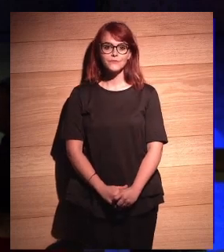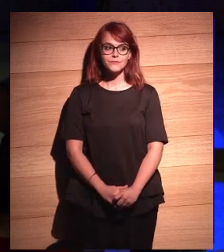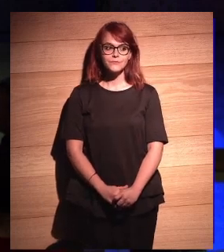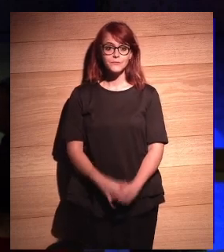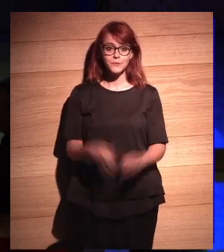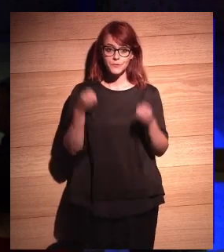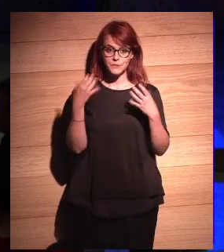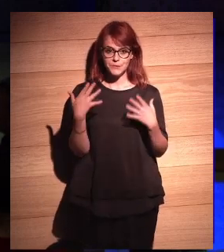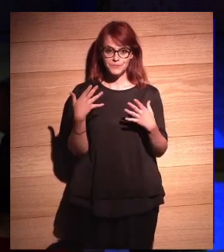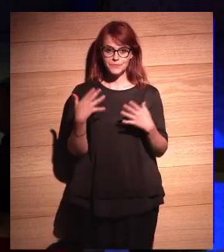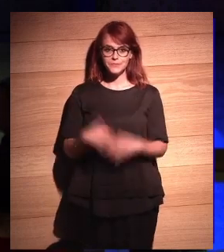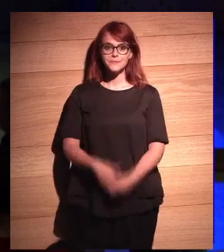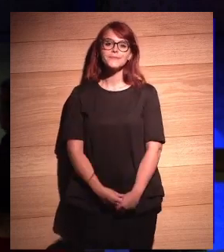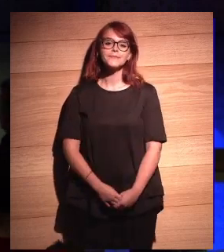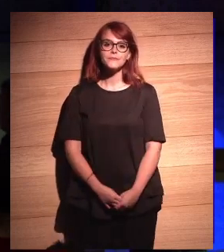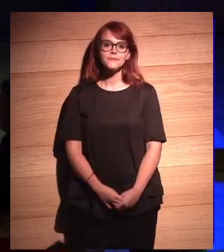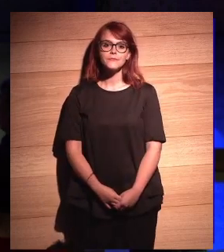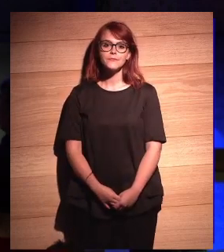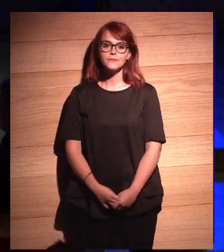Huh?